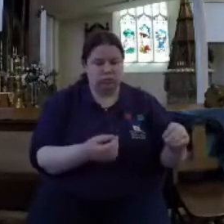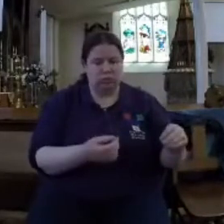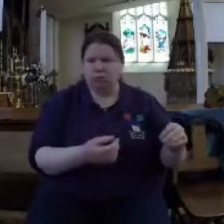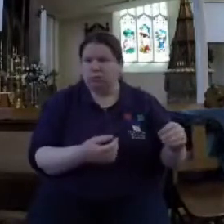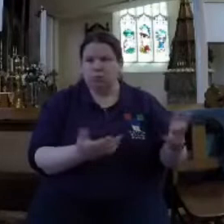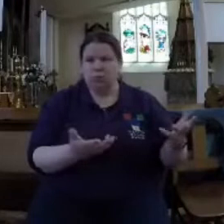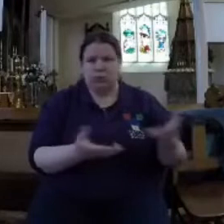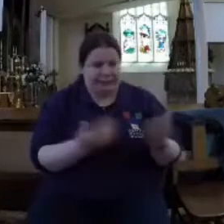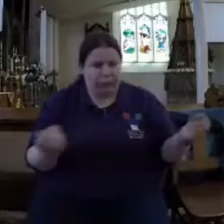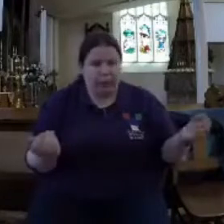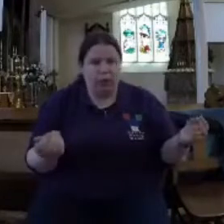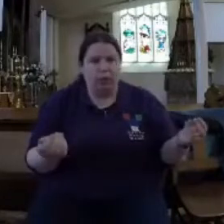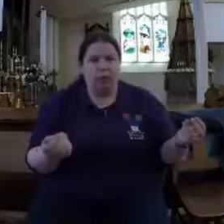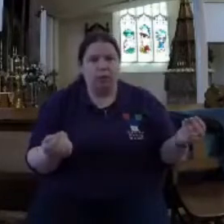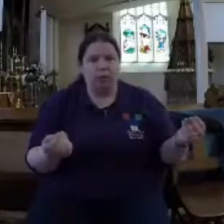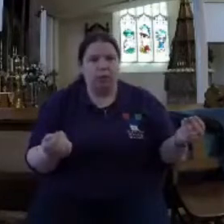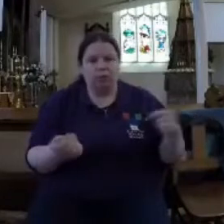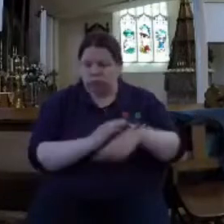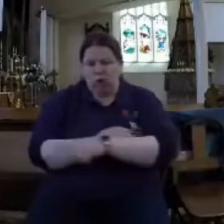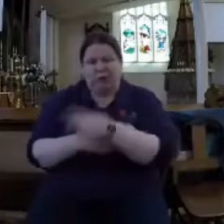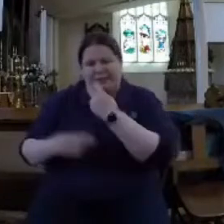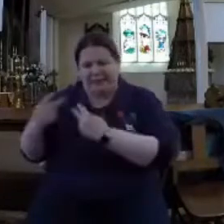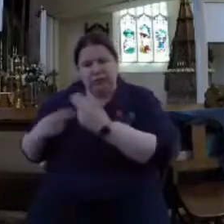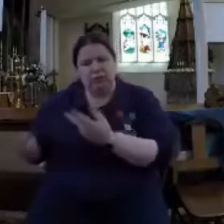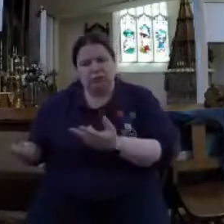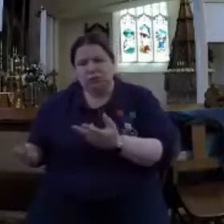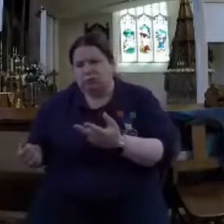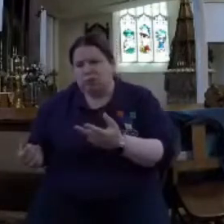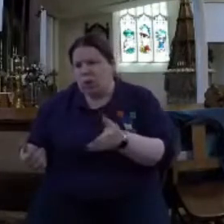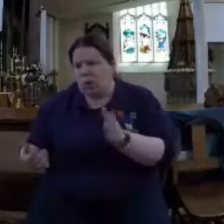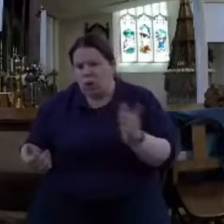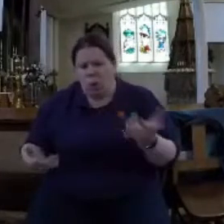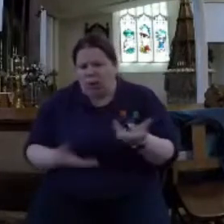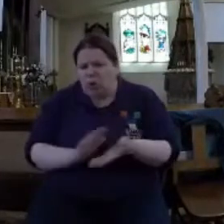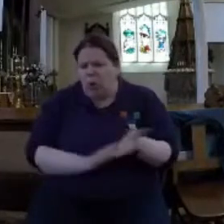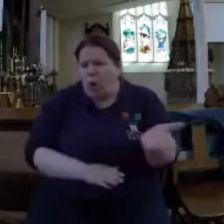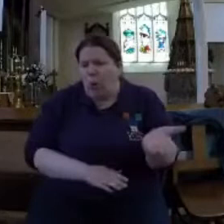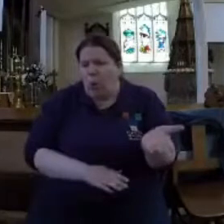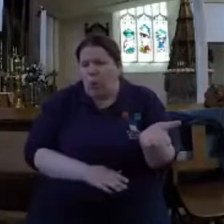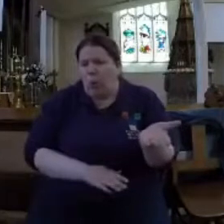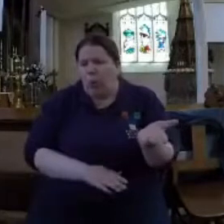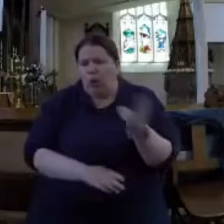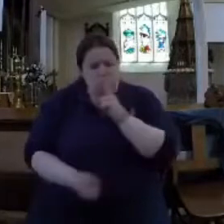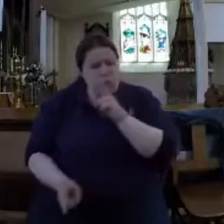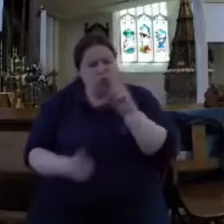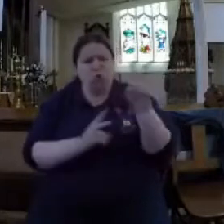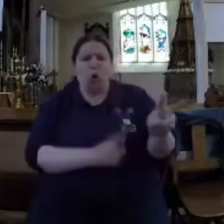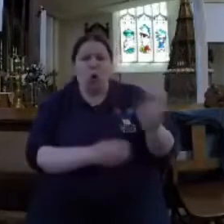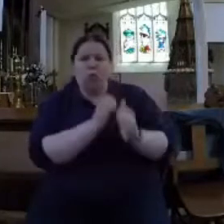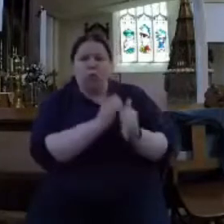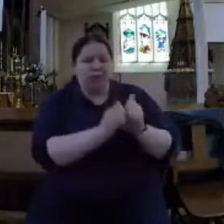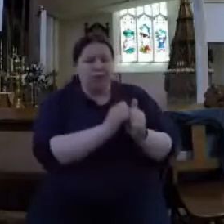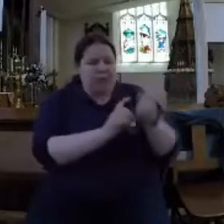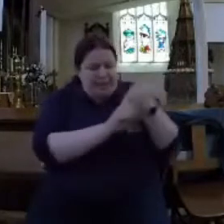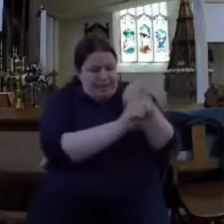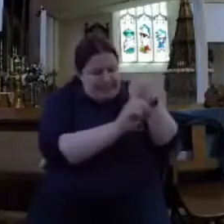you go? Were you not at the picnic? What? Where did you go? You watched your brothers push him